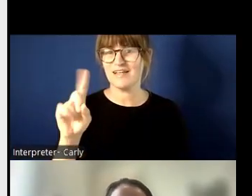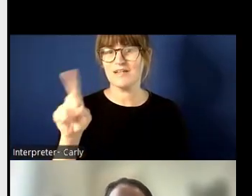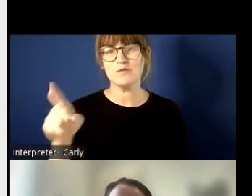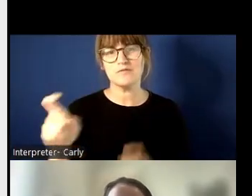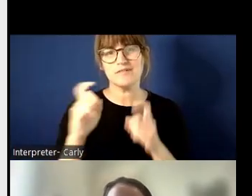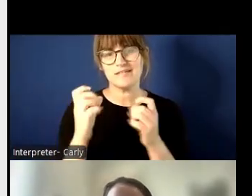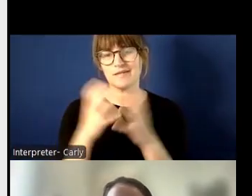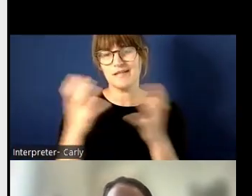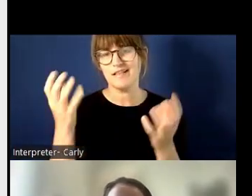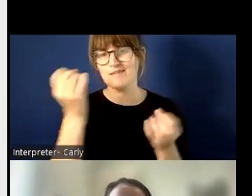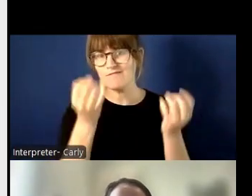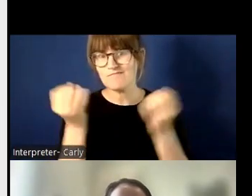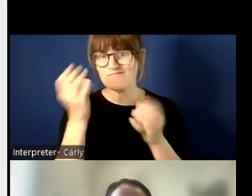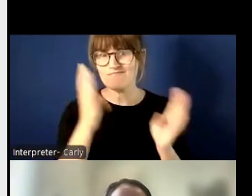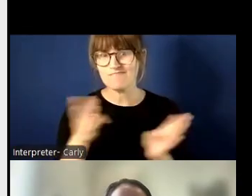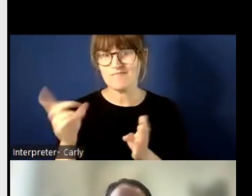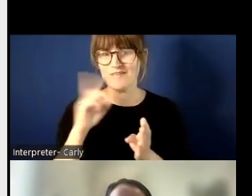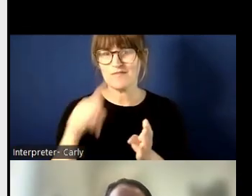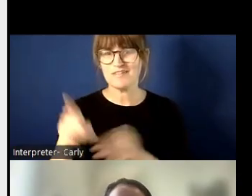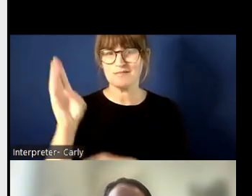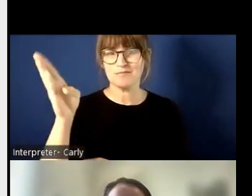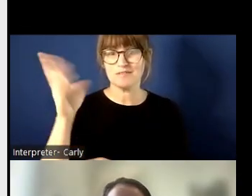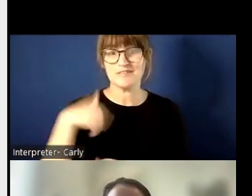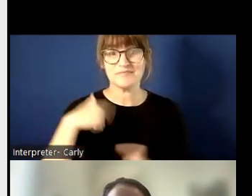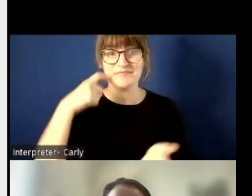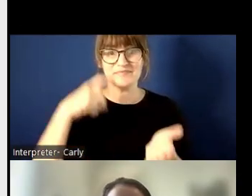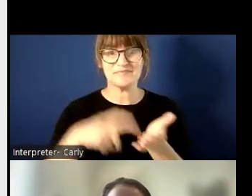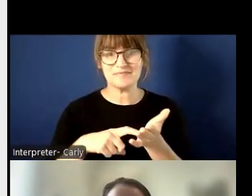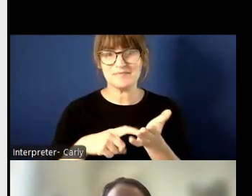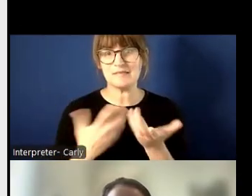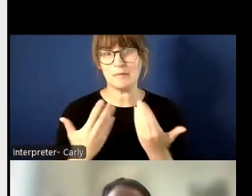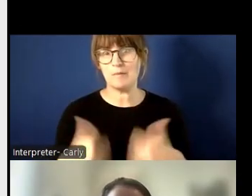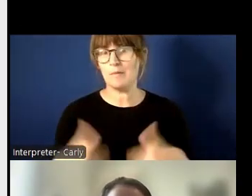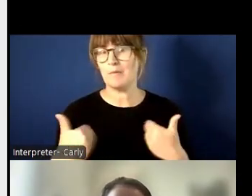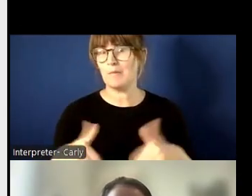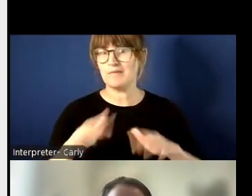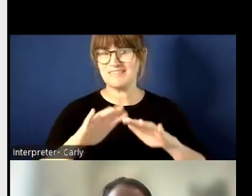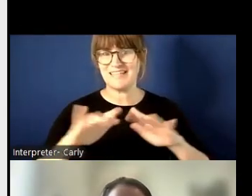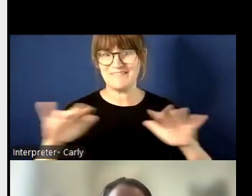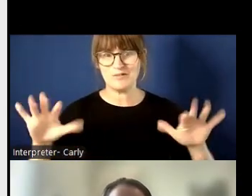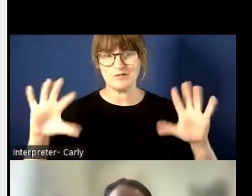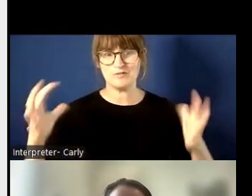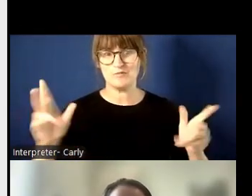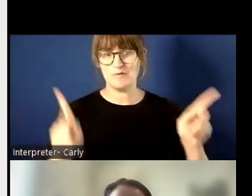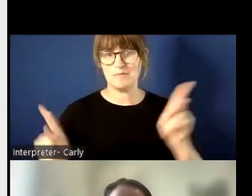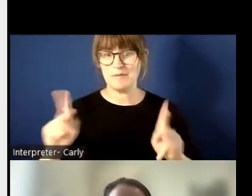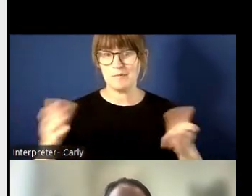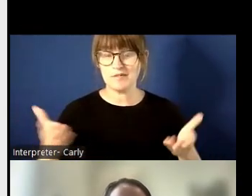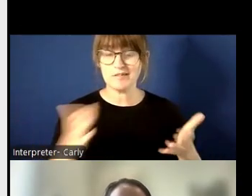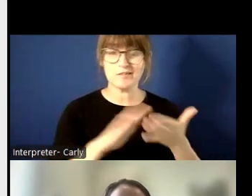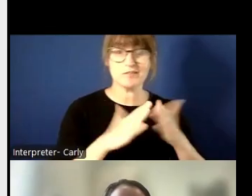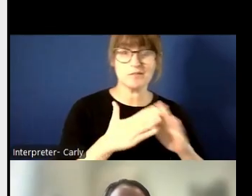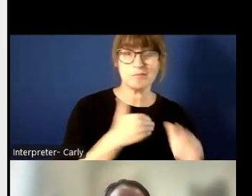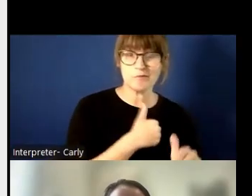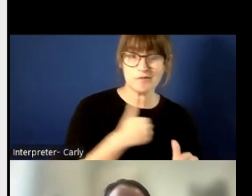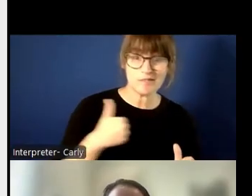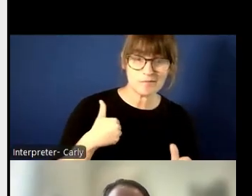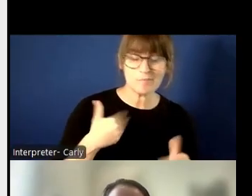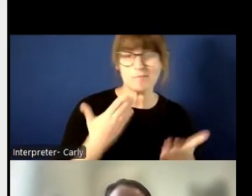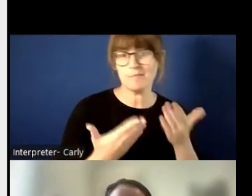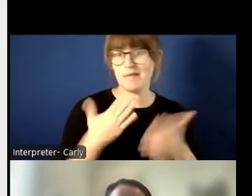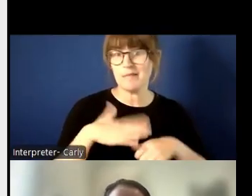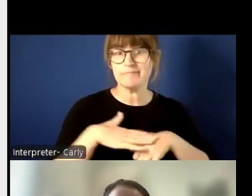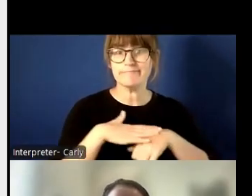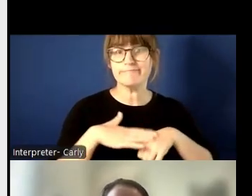about this presentation. I recognize there's a pretty diverse audience out there today, so a mix of community members without a big background